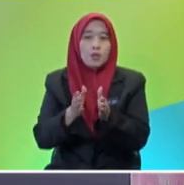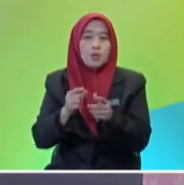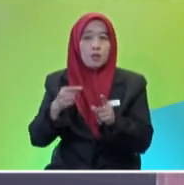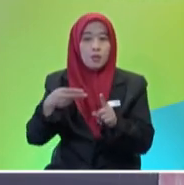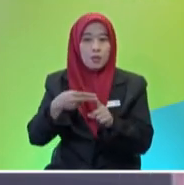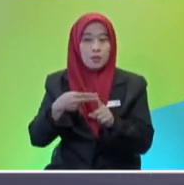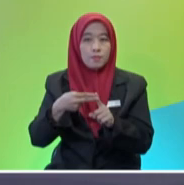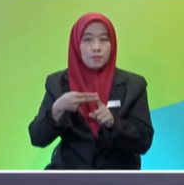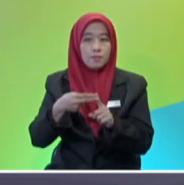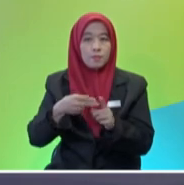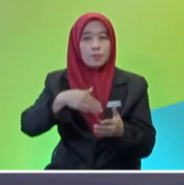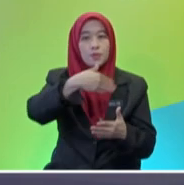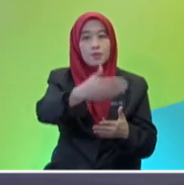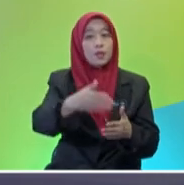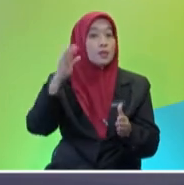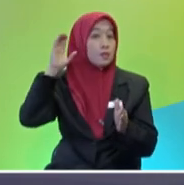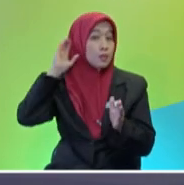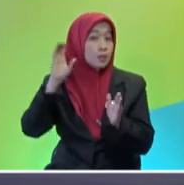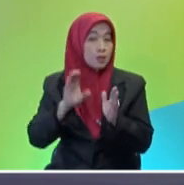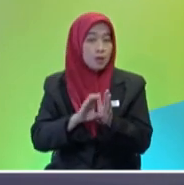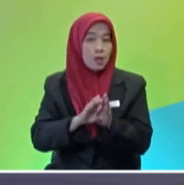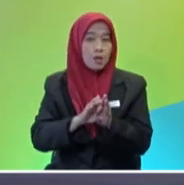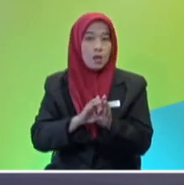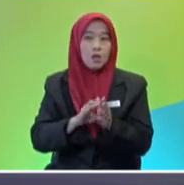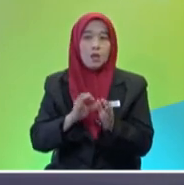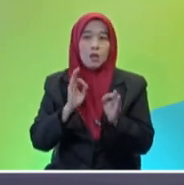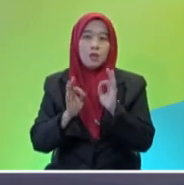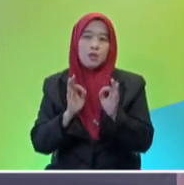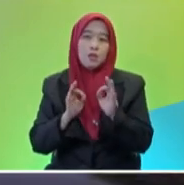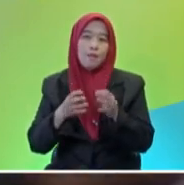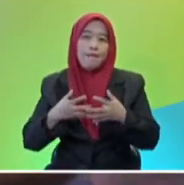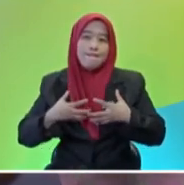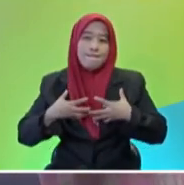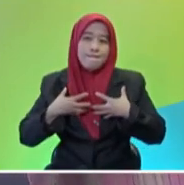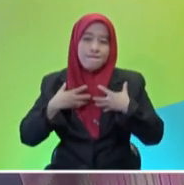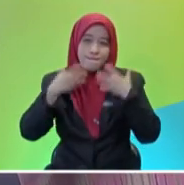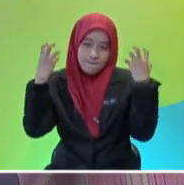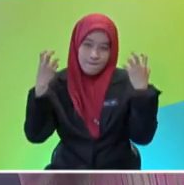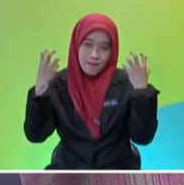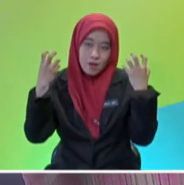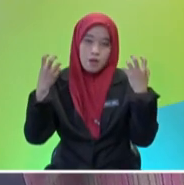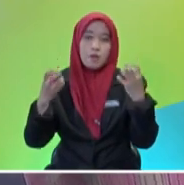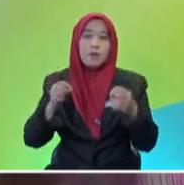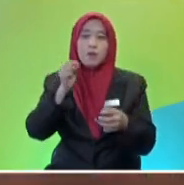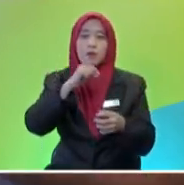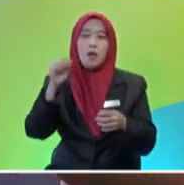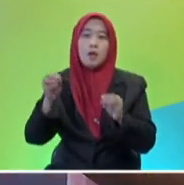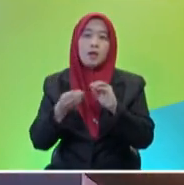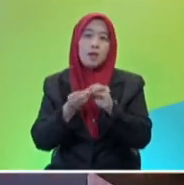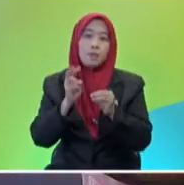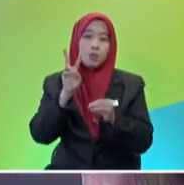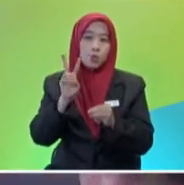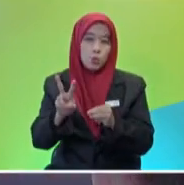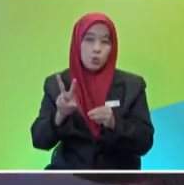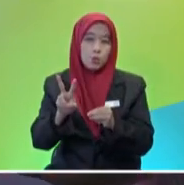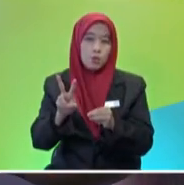picture, what is the next picture, Shafika? It's angry, teacher. Angry, okay, so we write number two here. Okay,